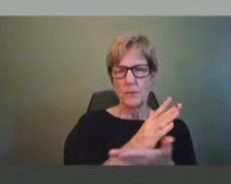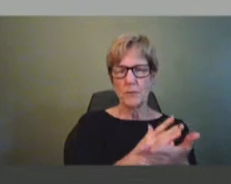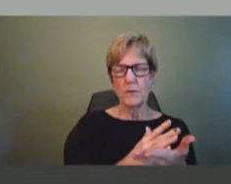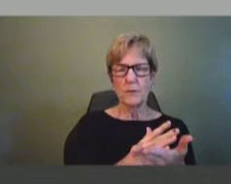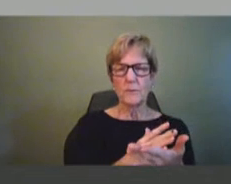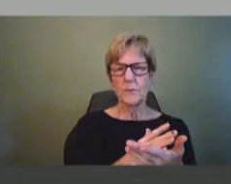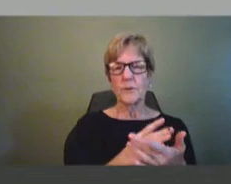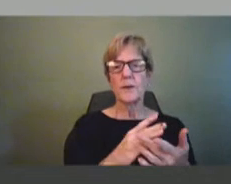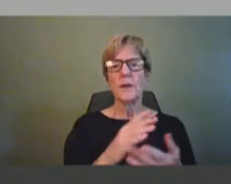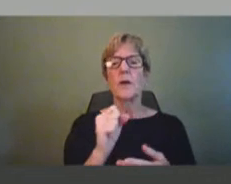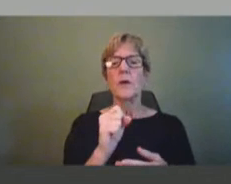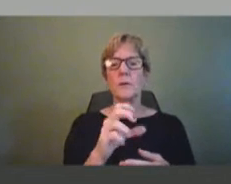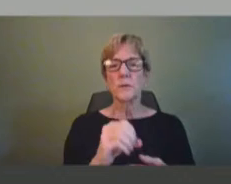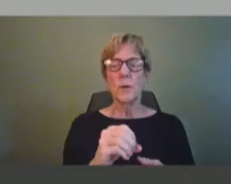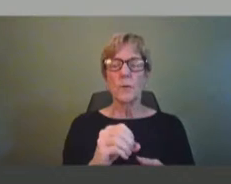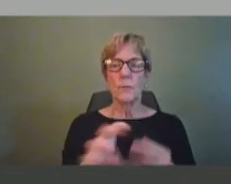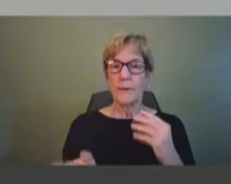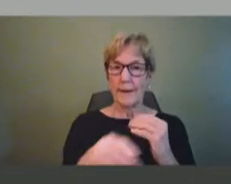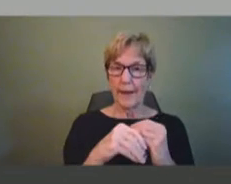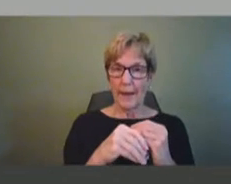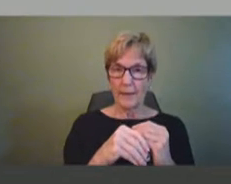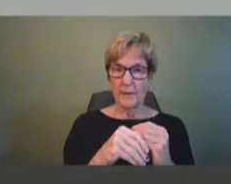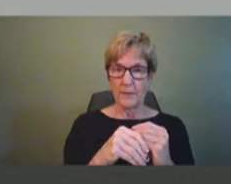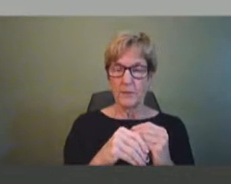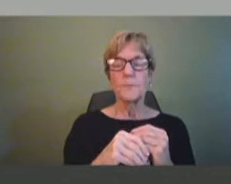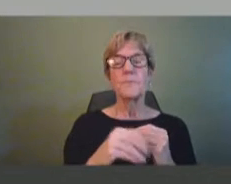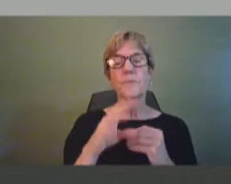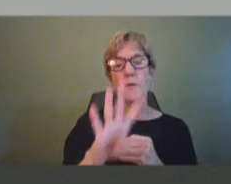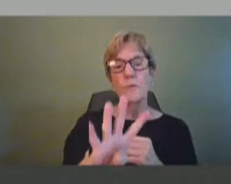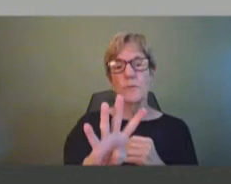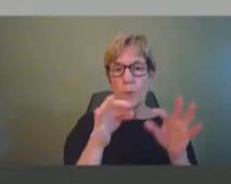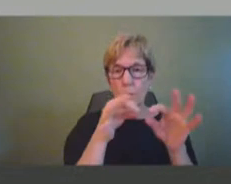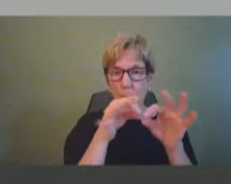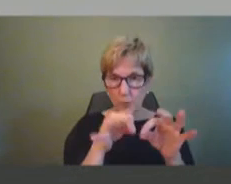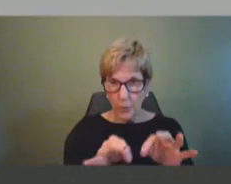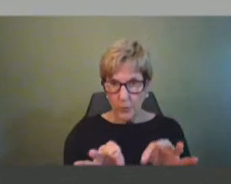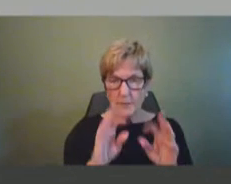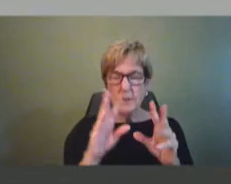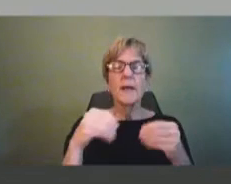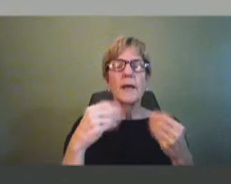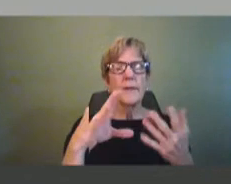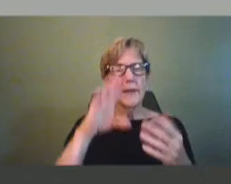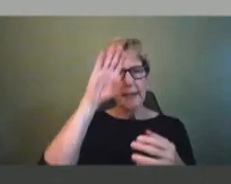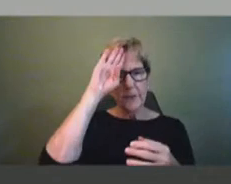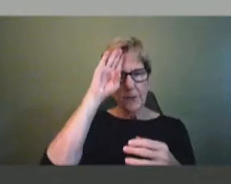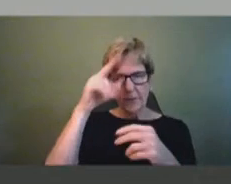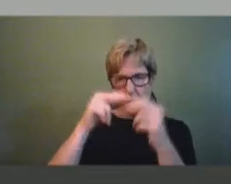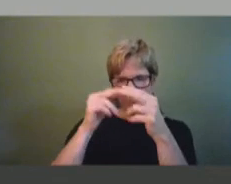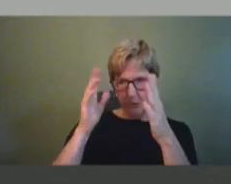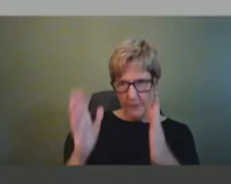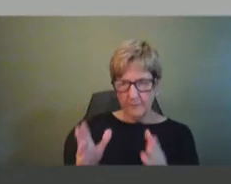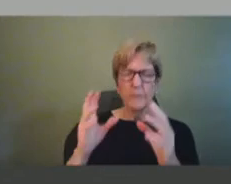but we've added just four additional notes that give the fire station a little bit more flexibility to get through the permitting process so they can get the